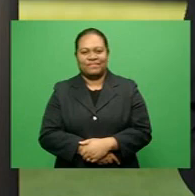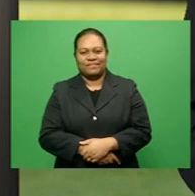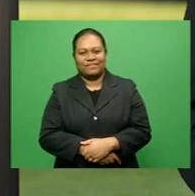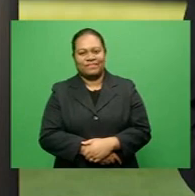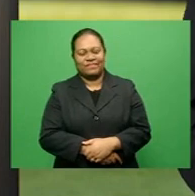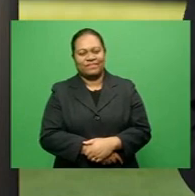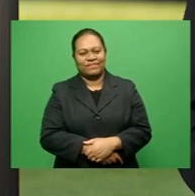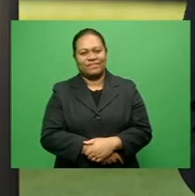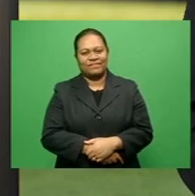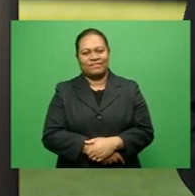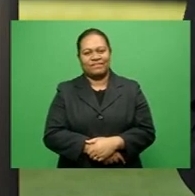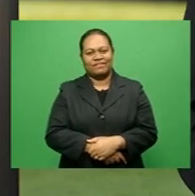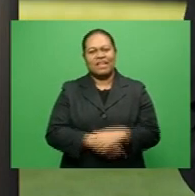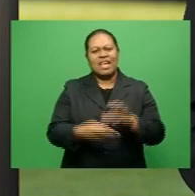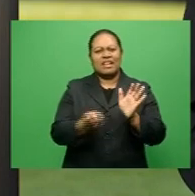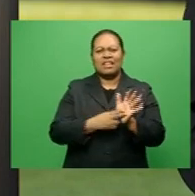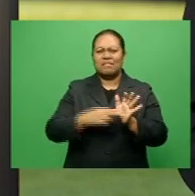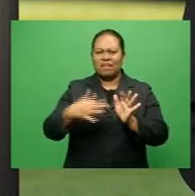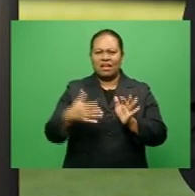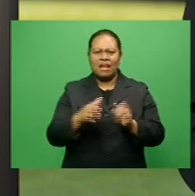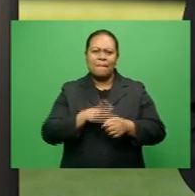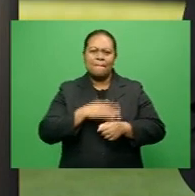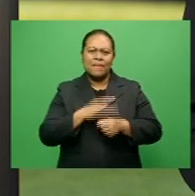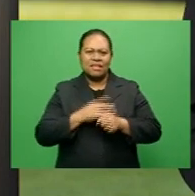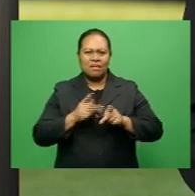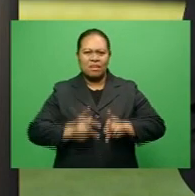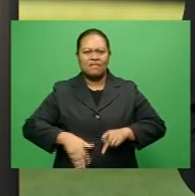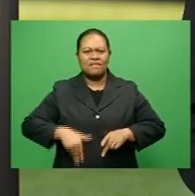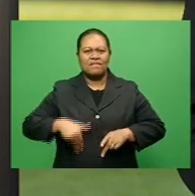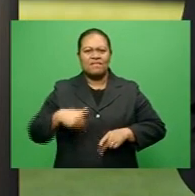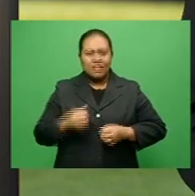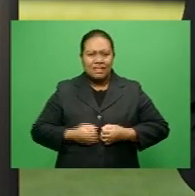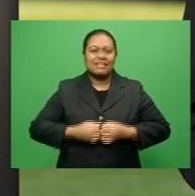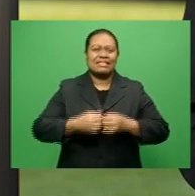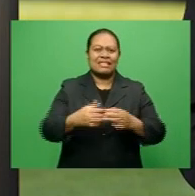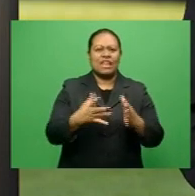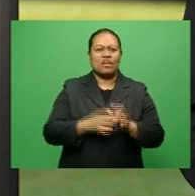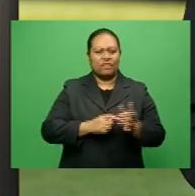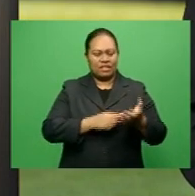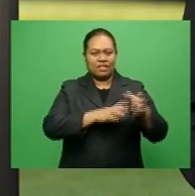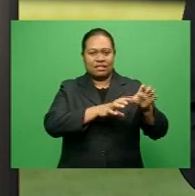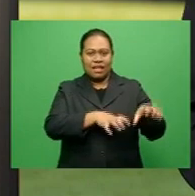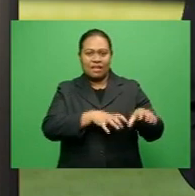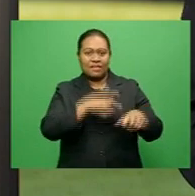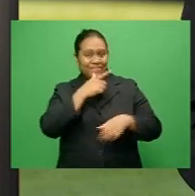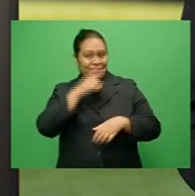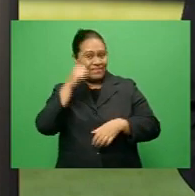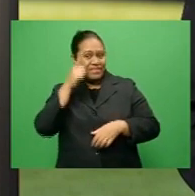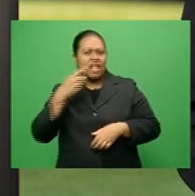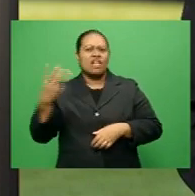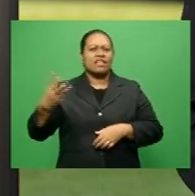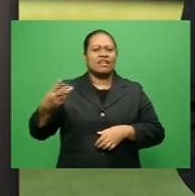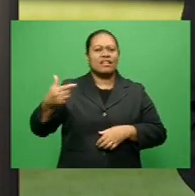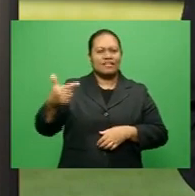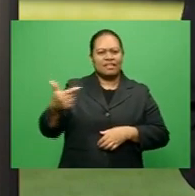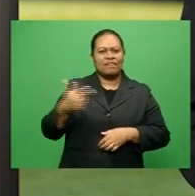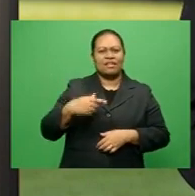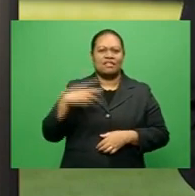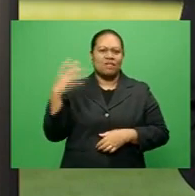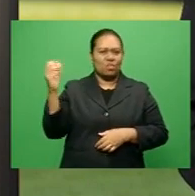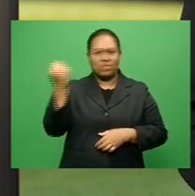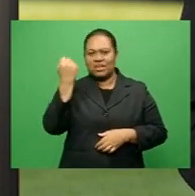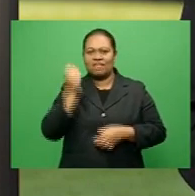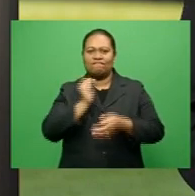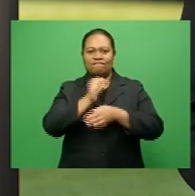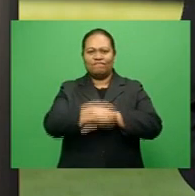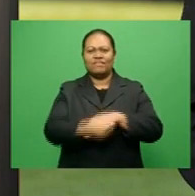Sports. Nemanja Nandolo made his presence felt on debut for the Leicester Tigers yesterday in their 13-7 victory